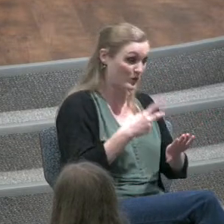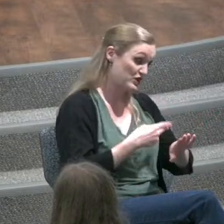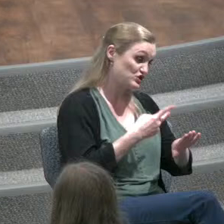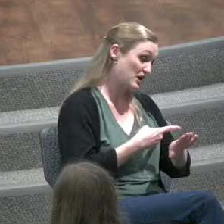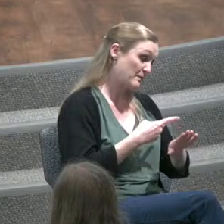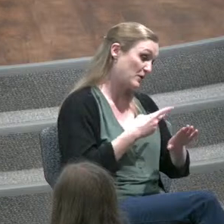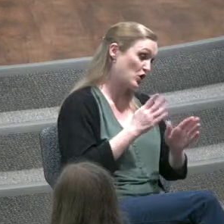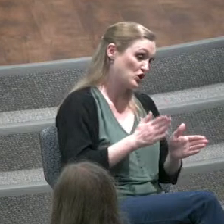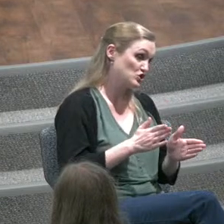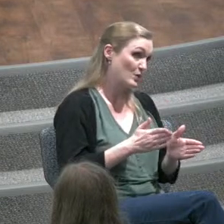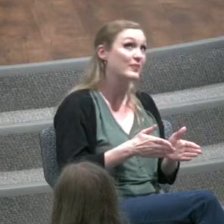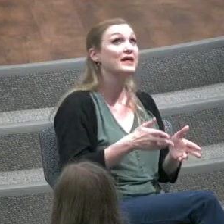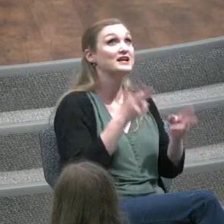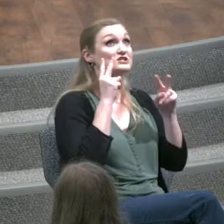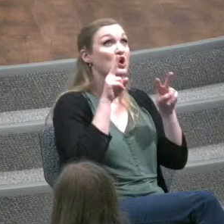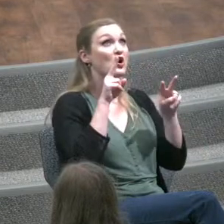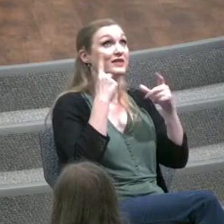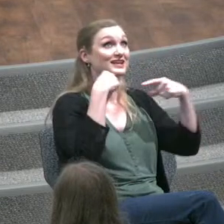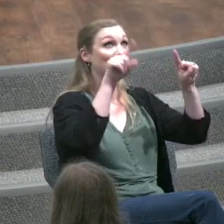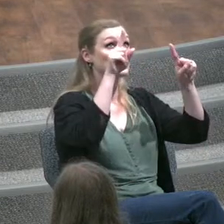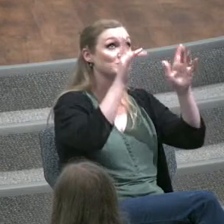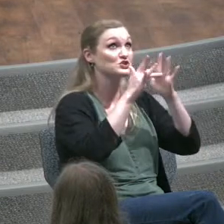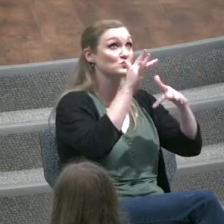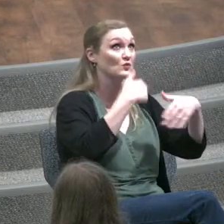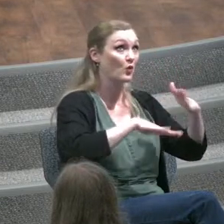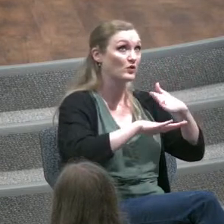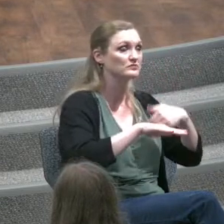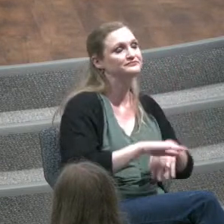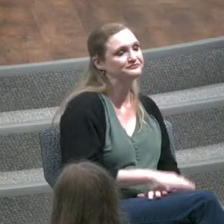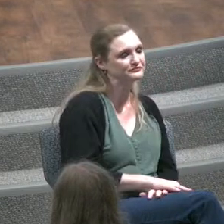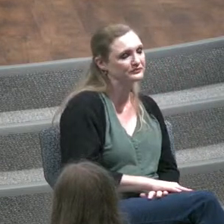the announcement about Jesus being born.